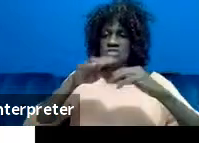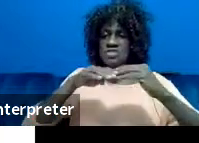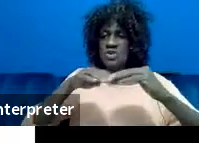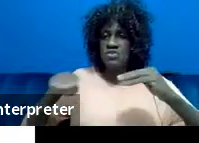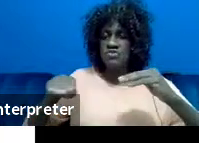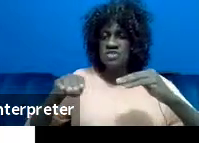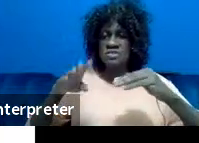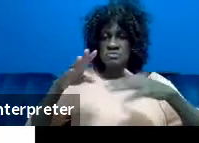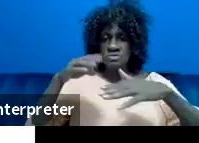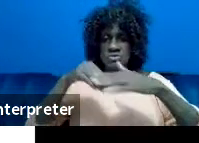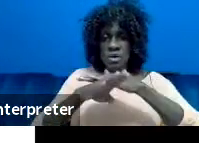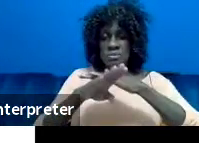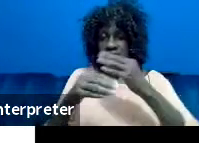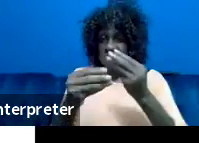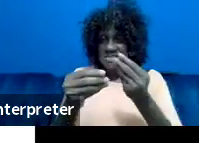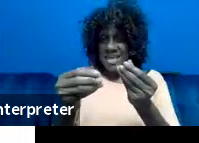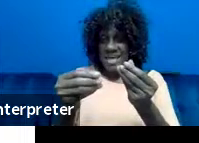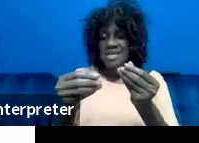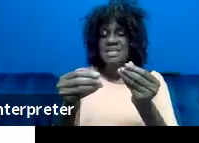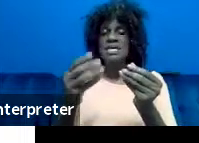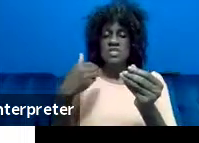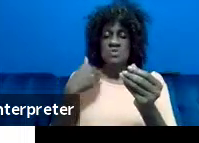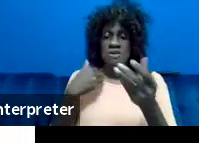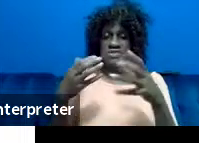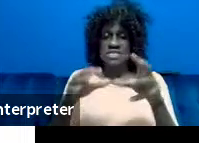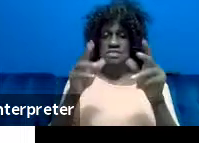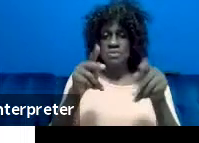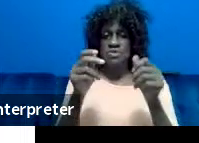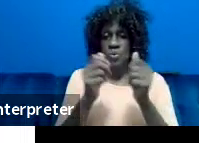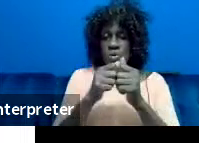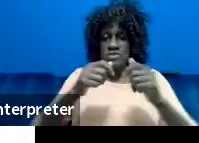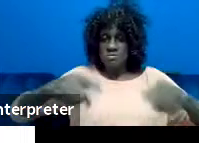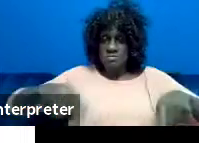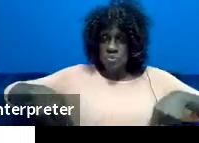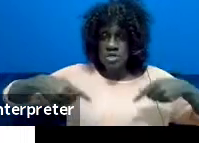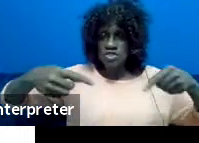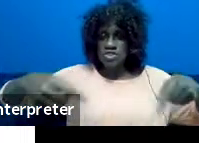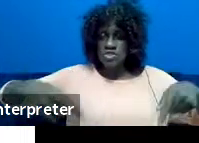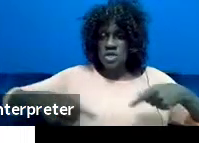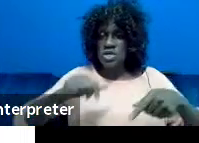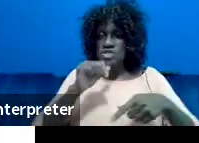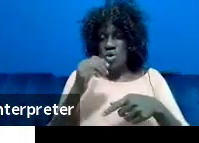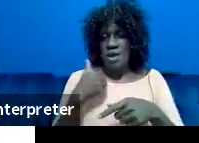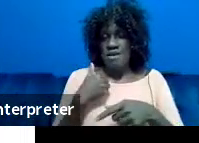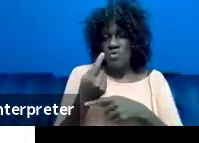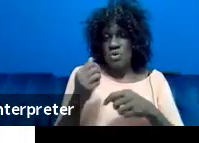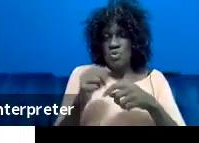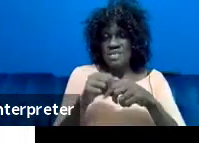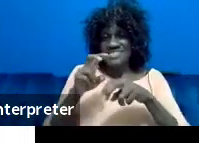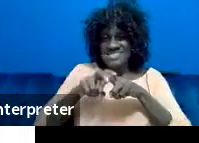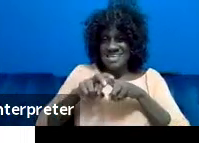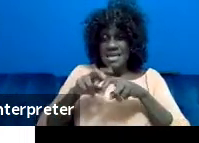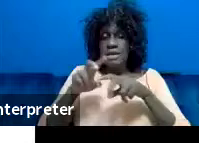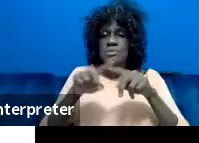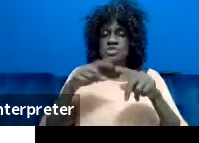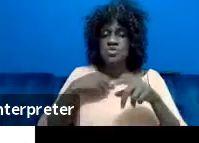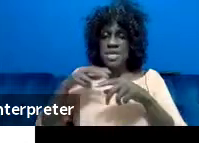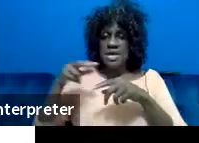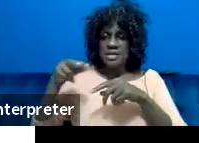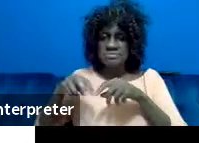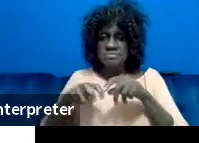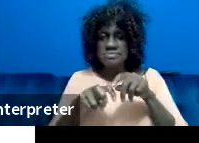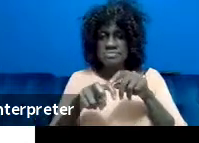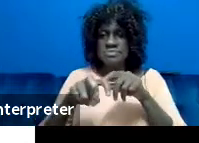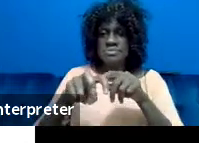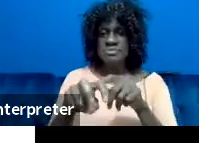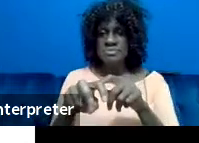this area that's sand, and it gives an opportunity for a person with a mobility device. Doesn't have one with a seat, but has one where you can pull up from a mobility